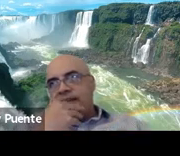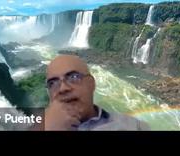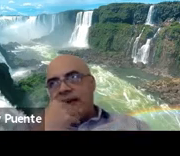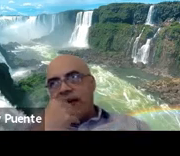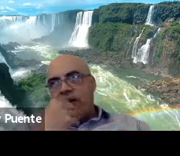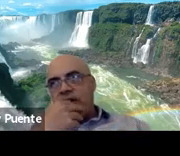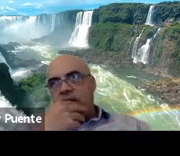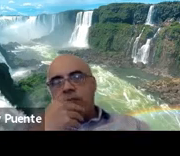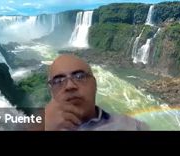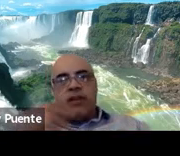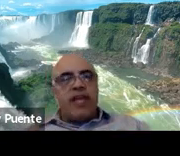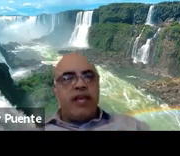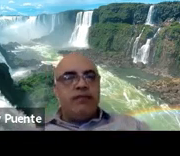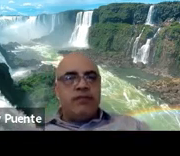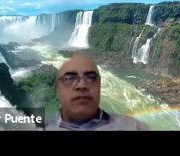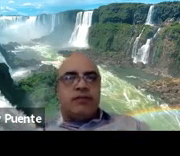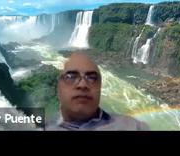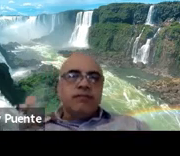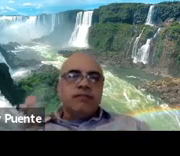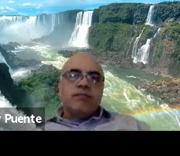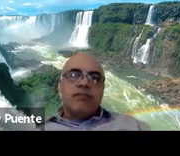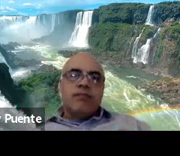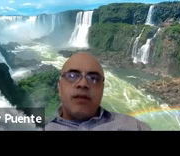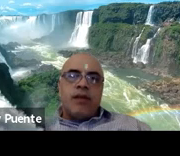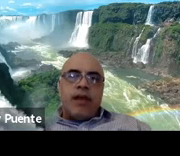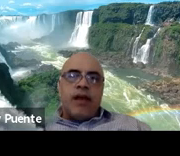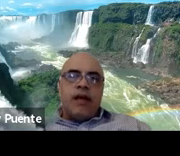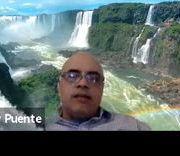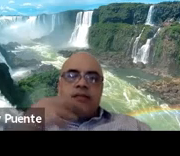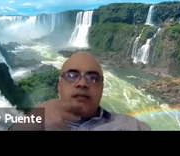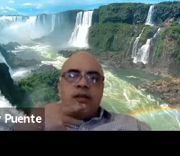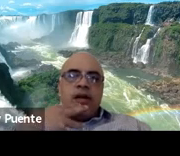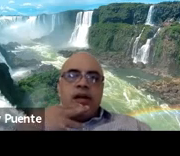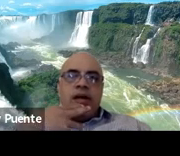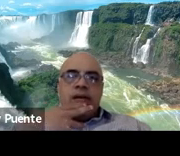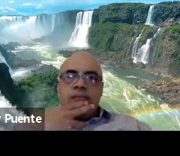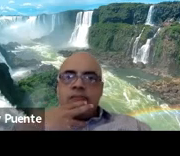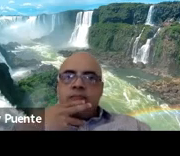let's say, our beliefs and